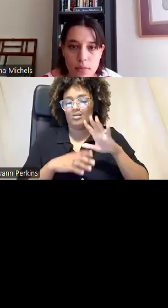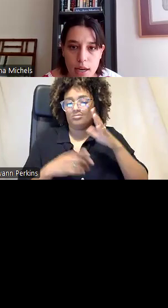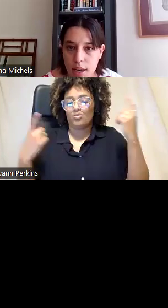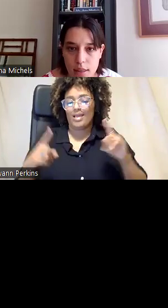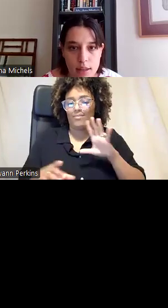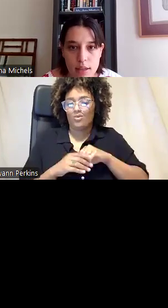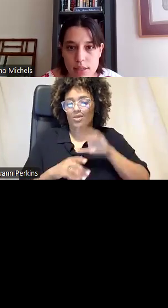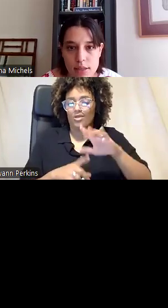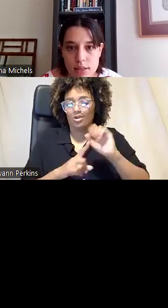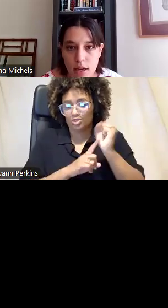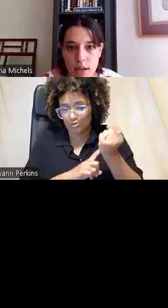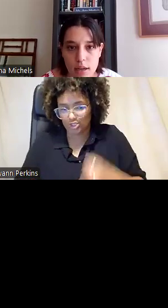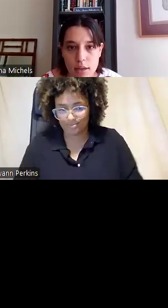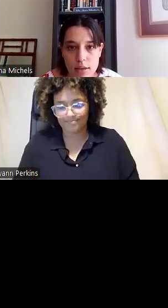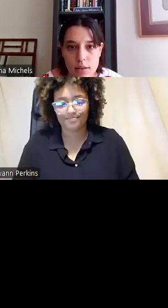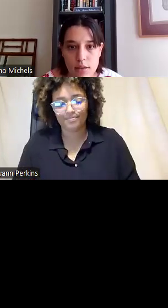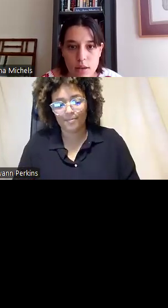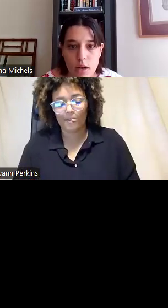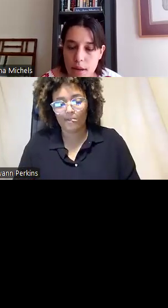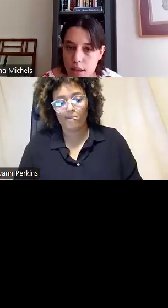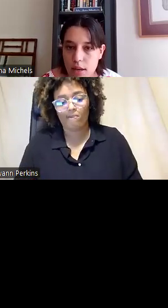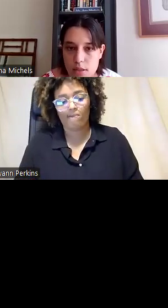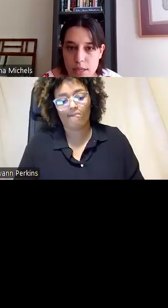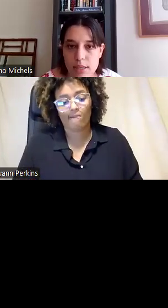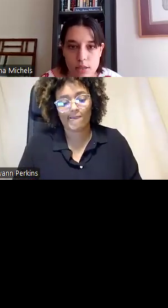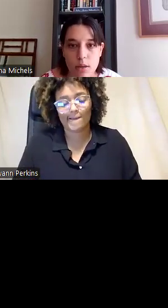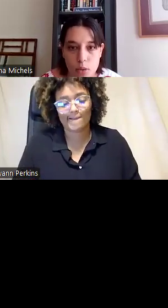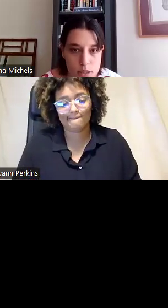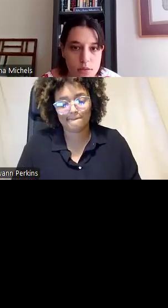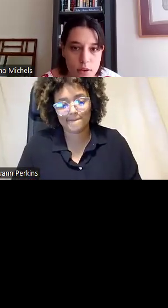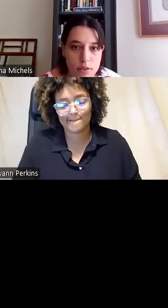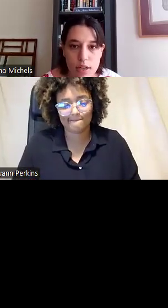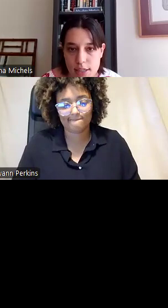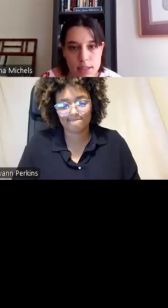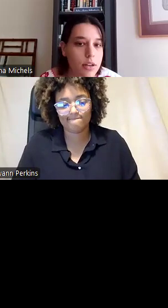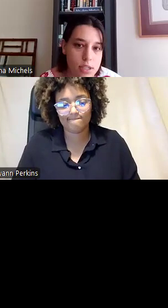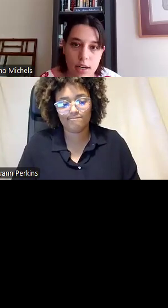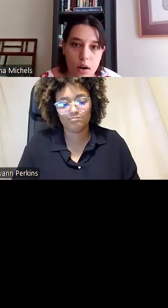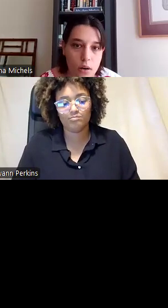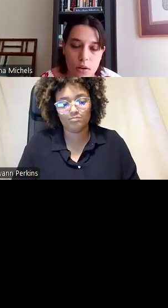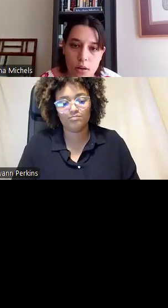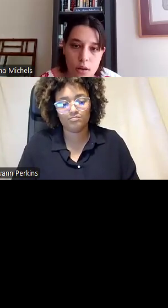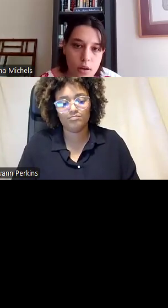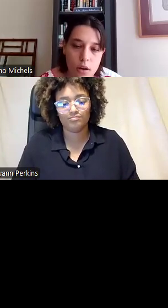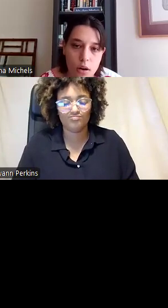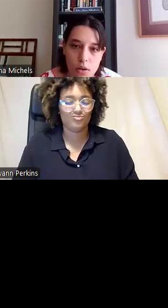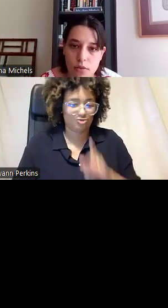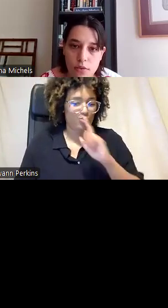And I think that this comment speaks to the importance of context and understanding